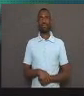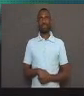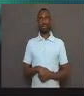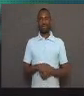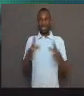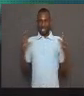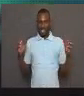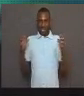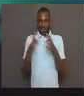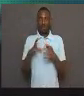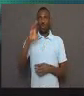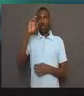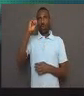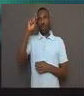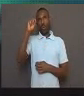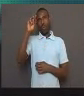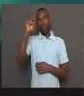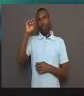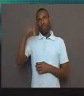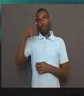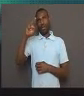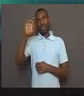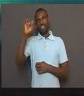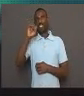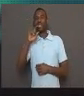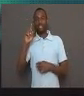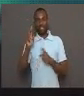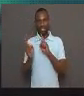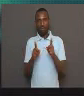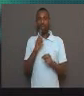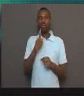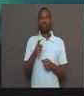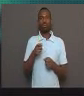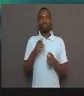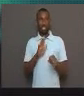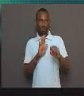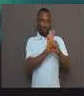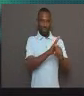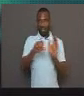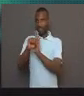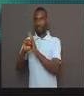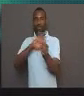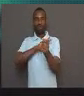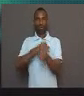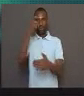Compressional deformation is the result of pushing forces.